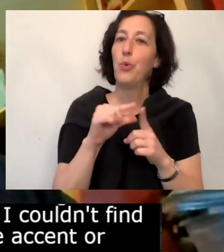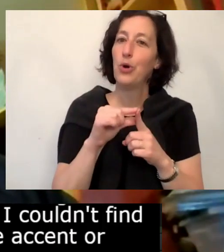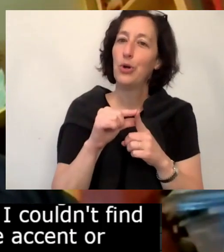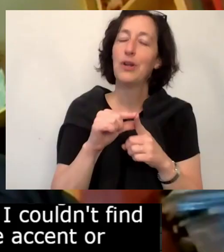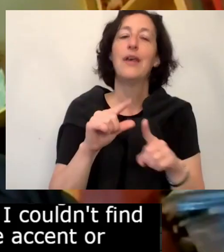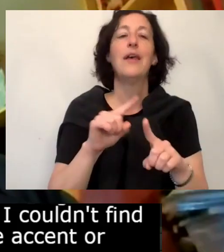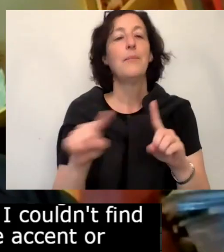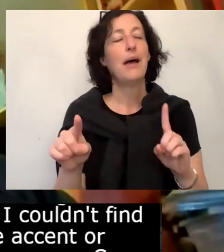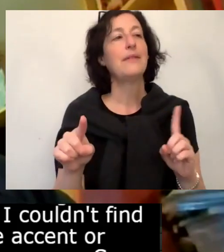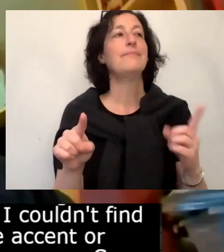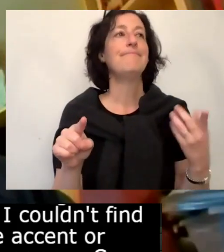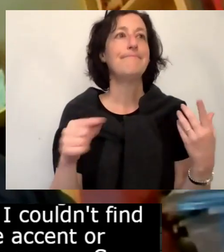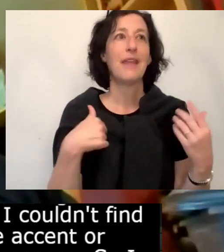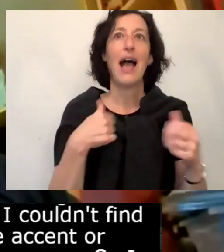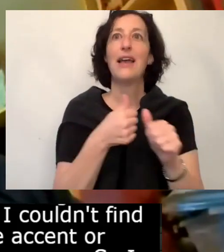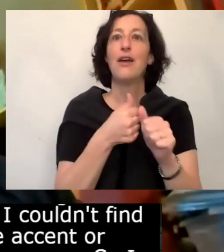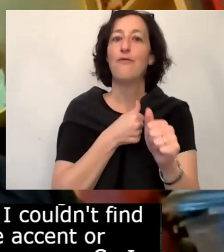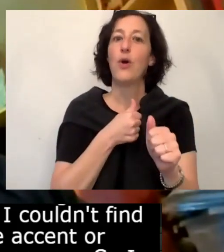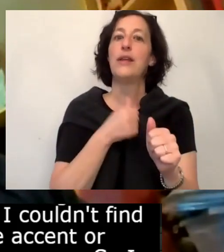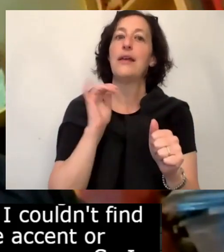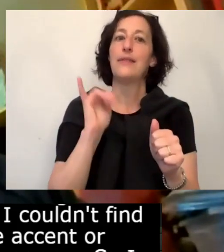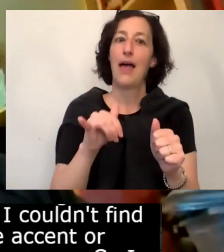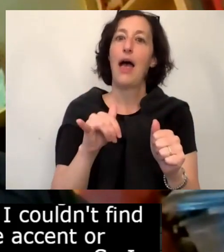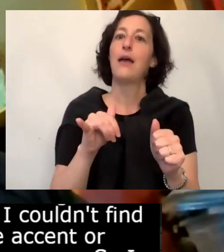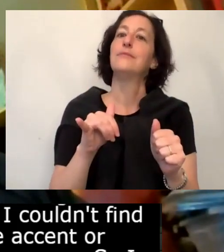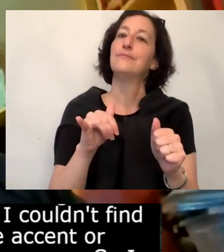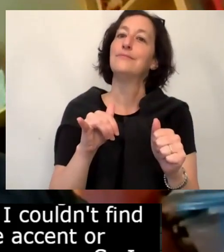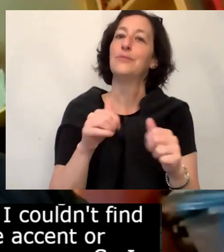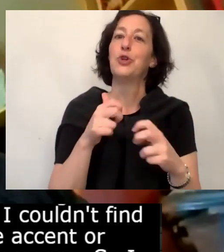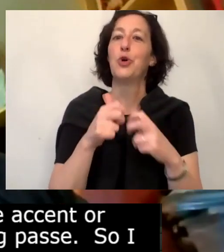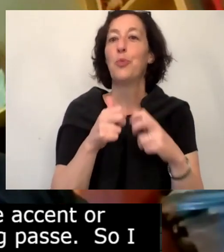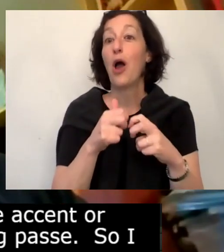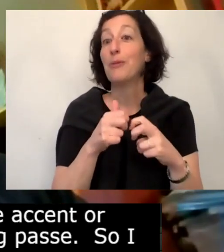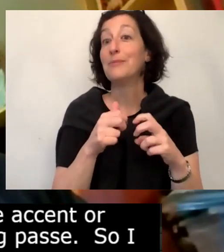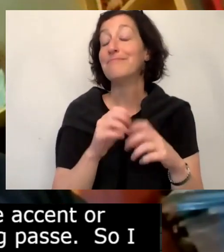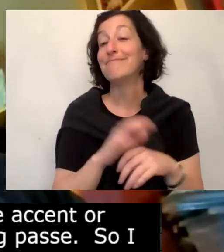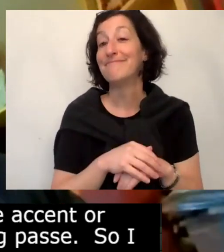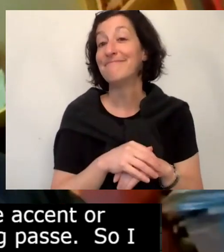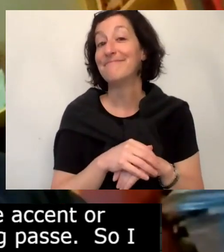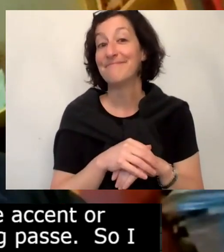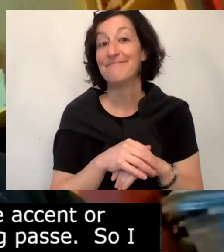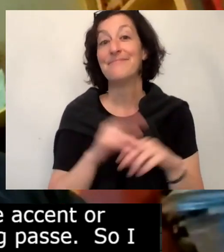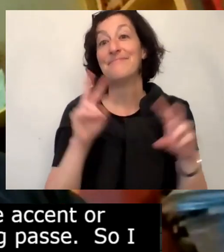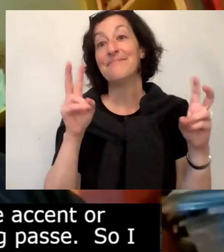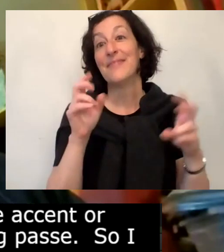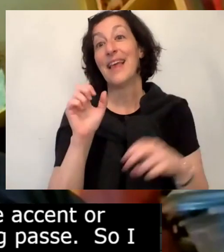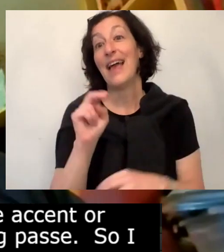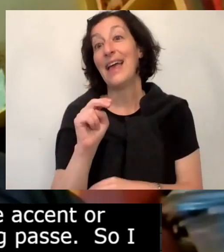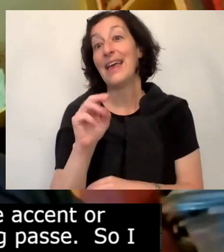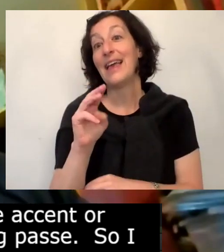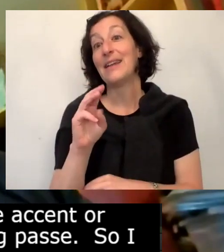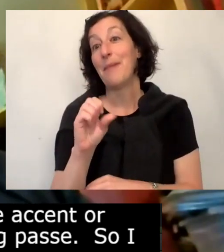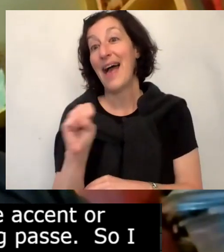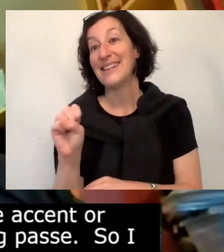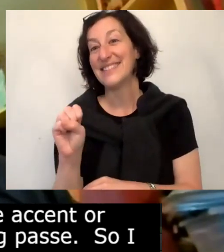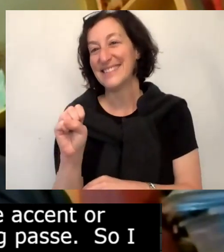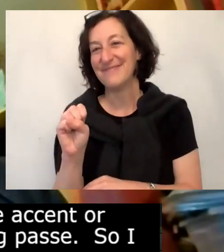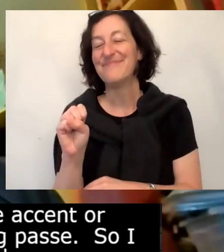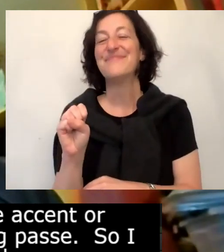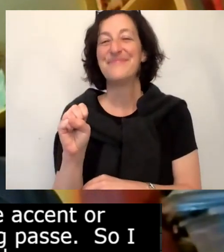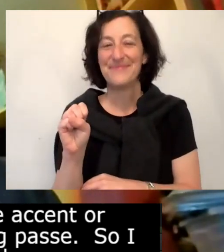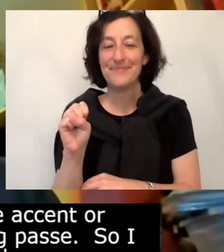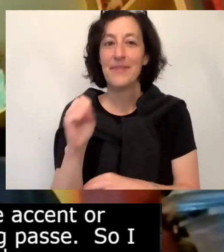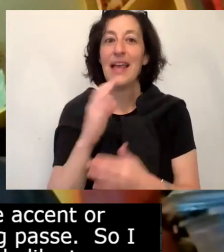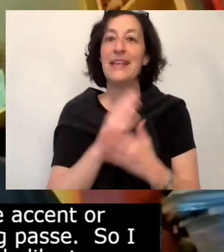I avoided these en masse in my usage. Some people like to show off by using